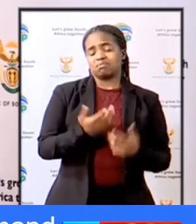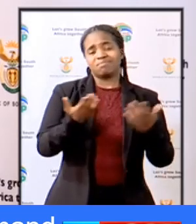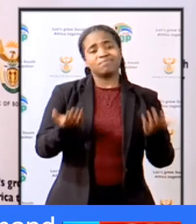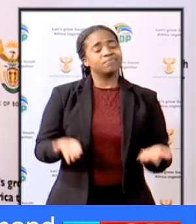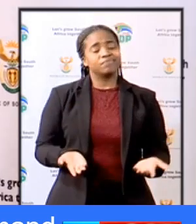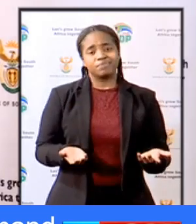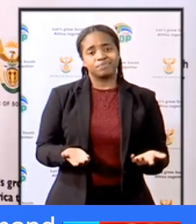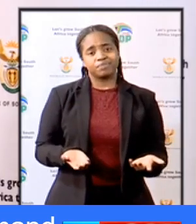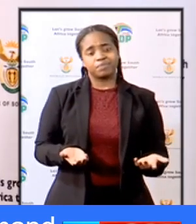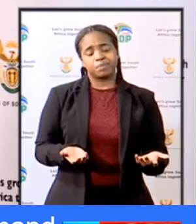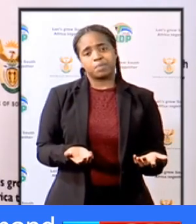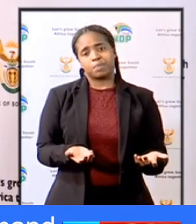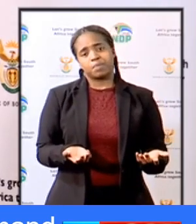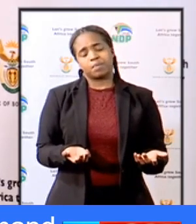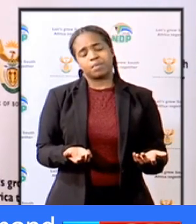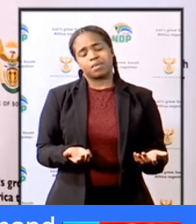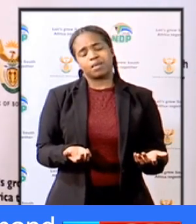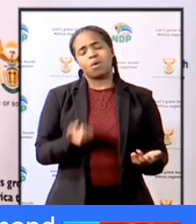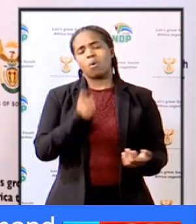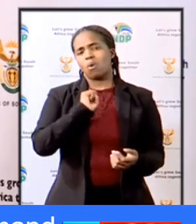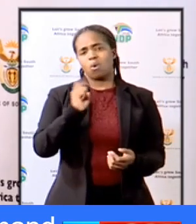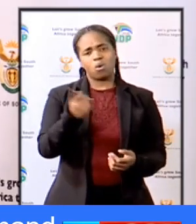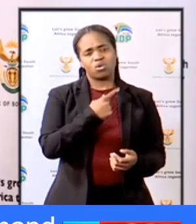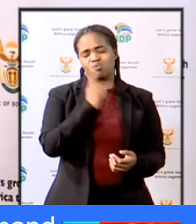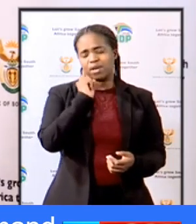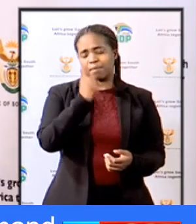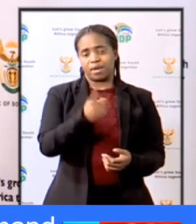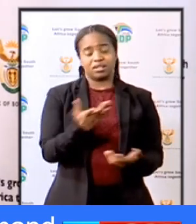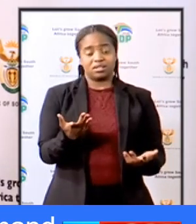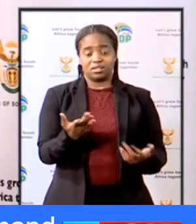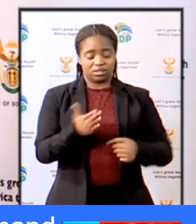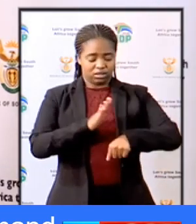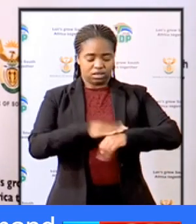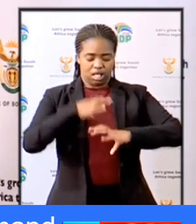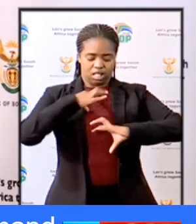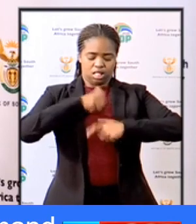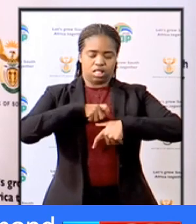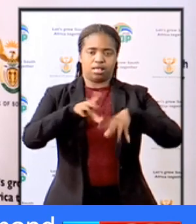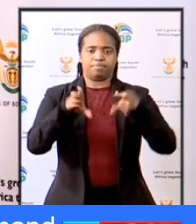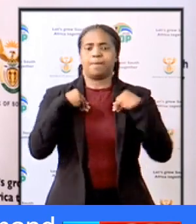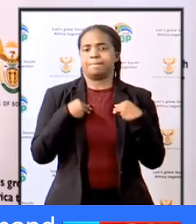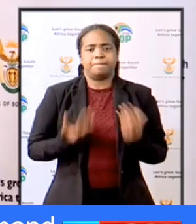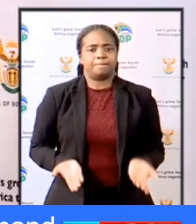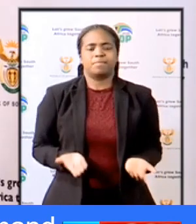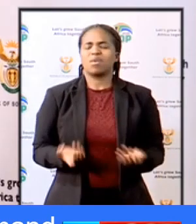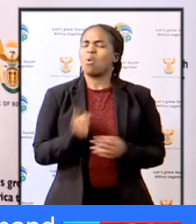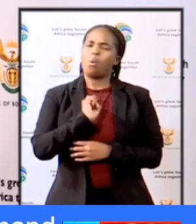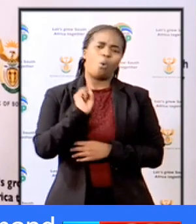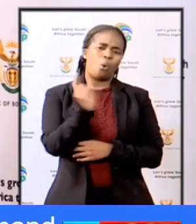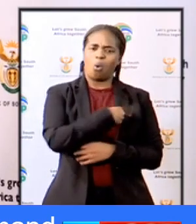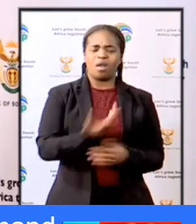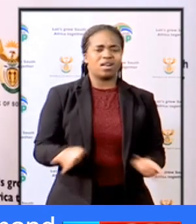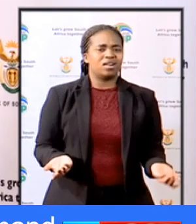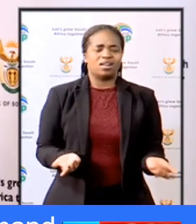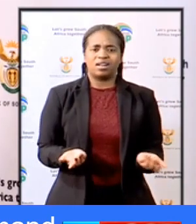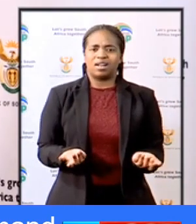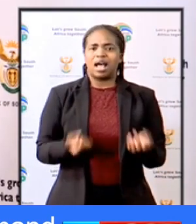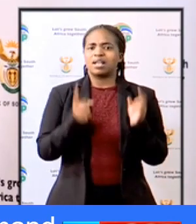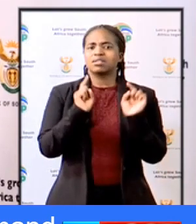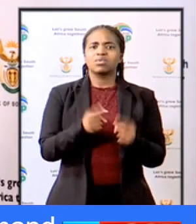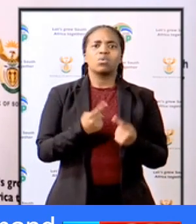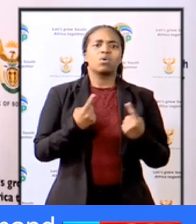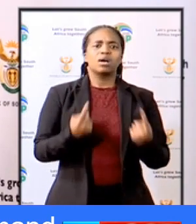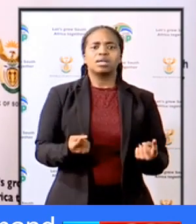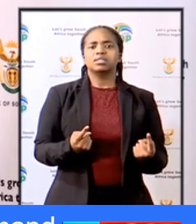ultimately, we must all adapt to these times, ultimately, all of us. It cannot only